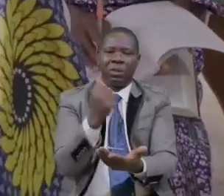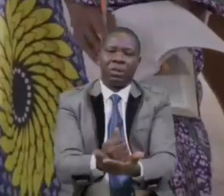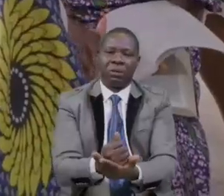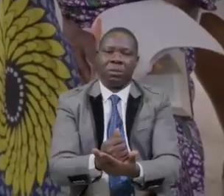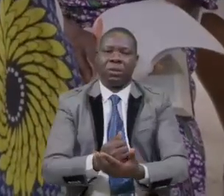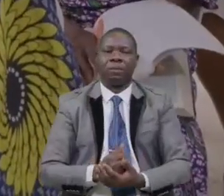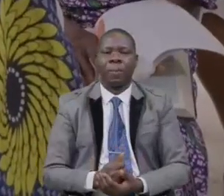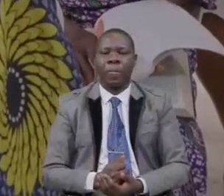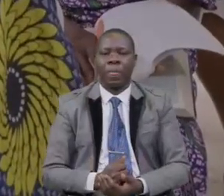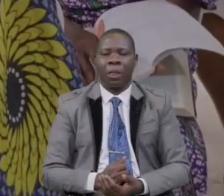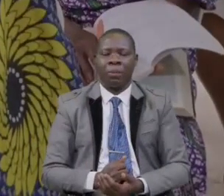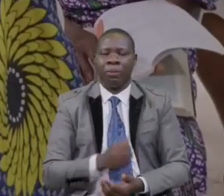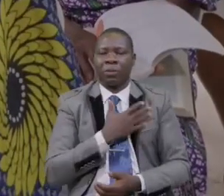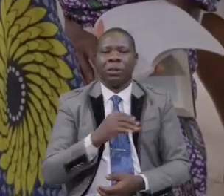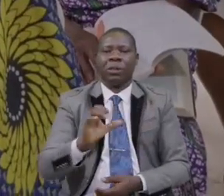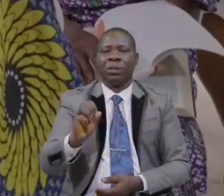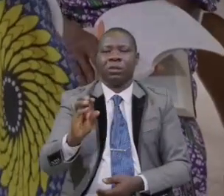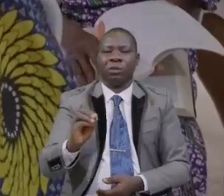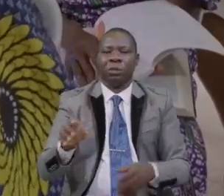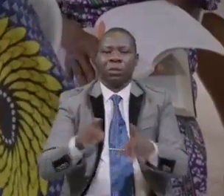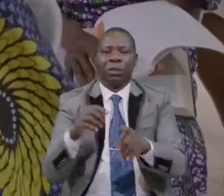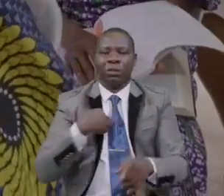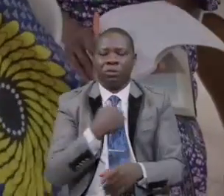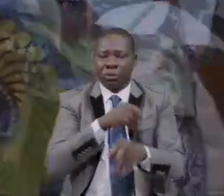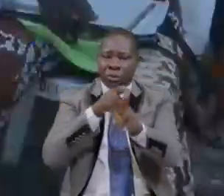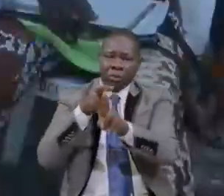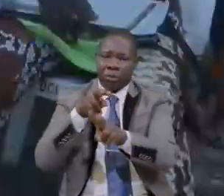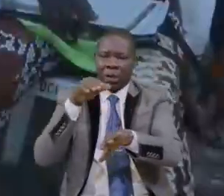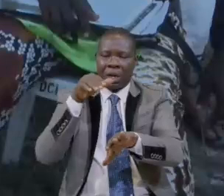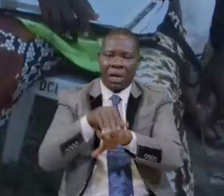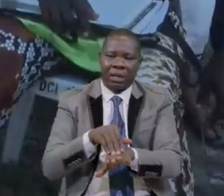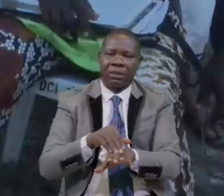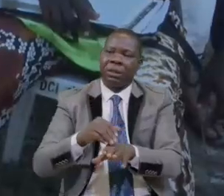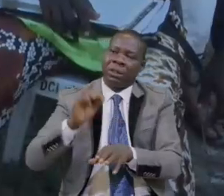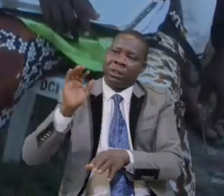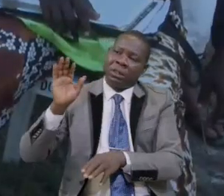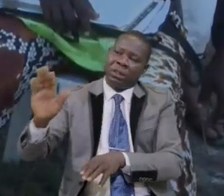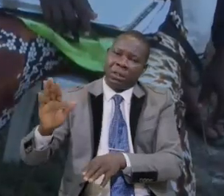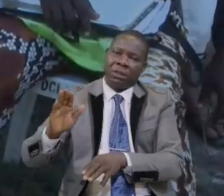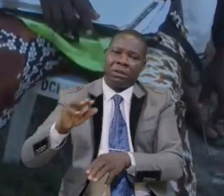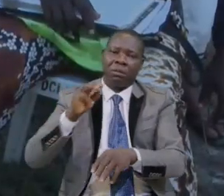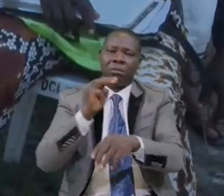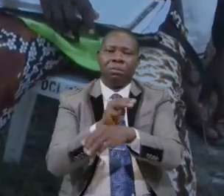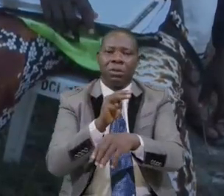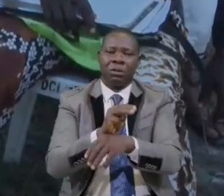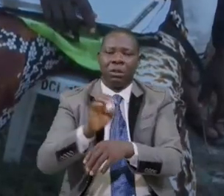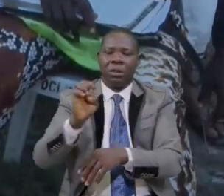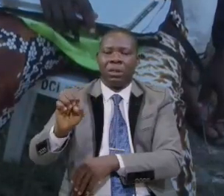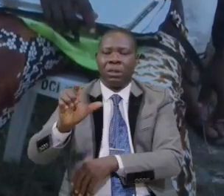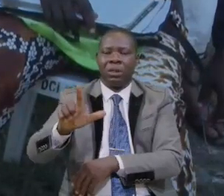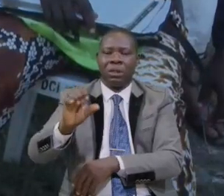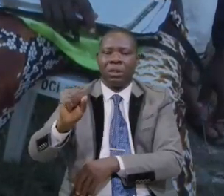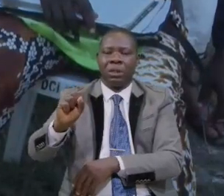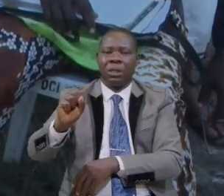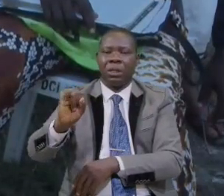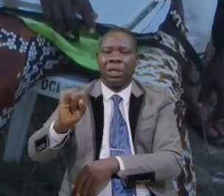And so, as we look at his ministry, Elisha, having the